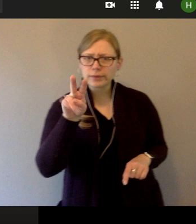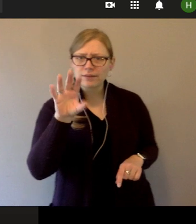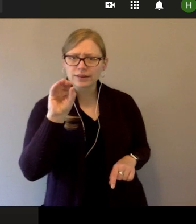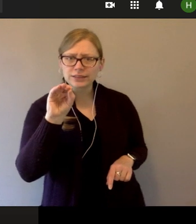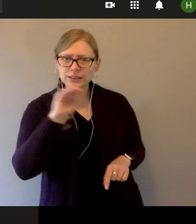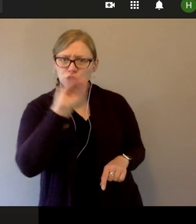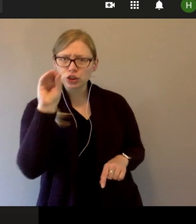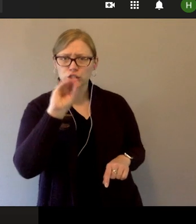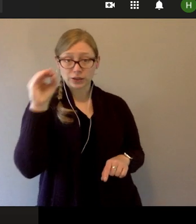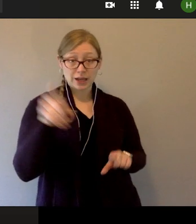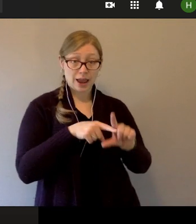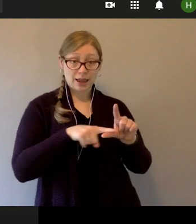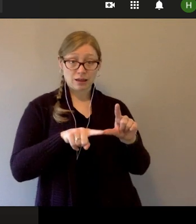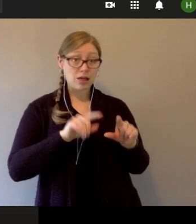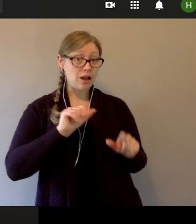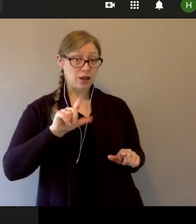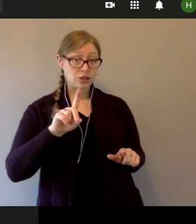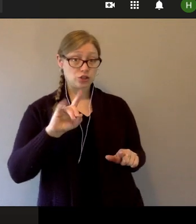is